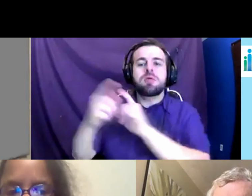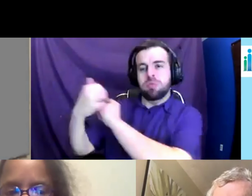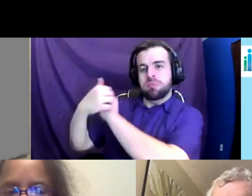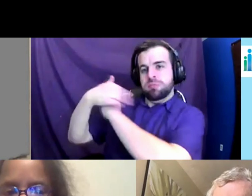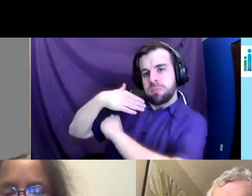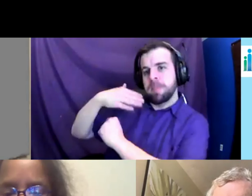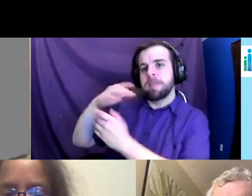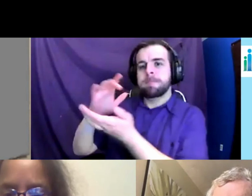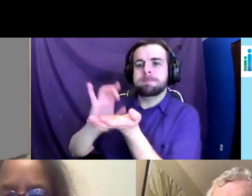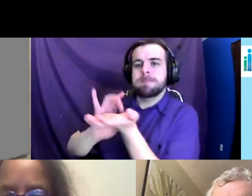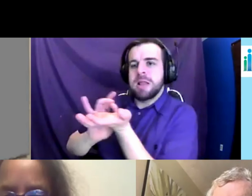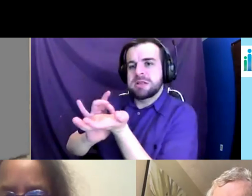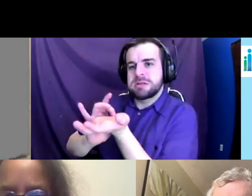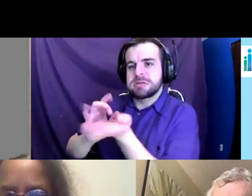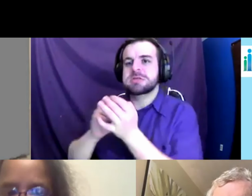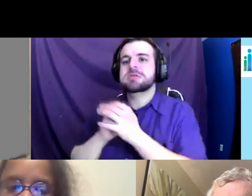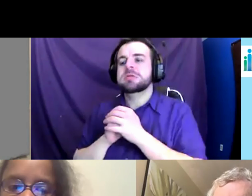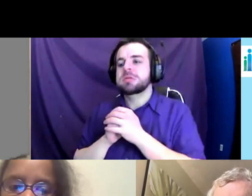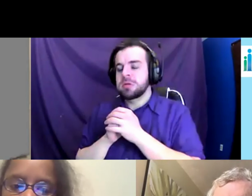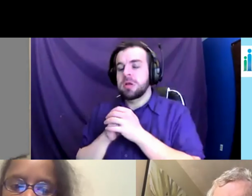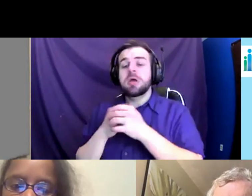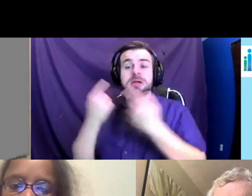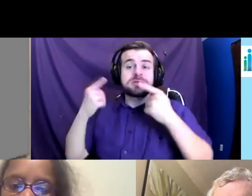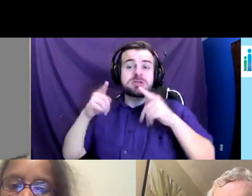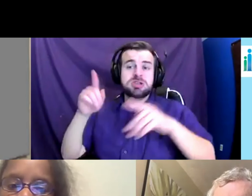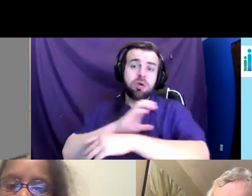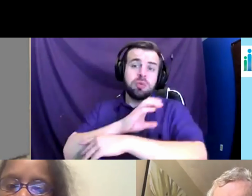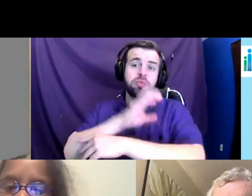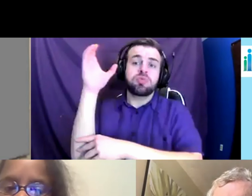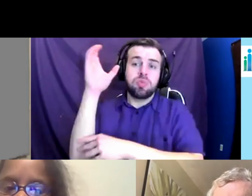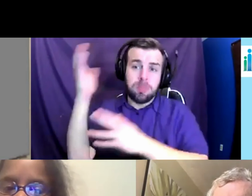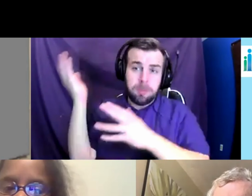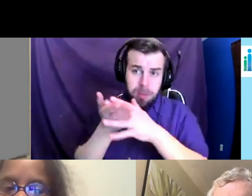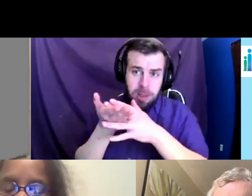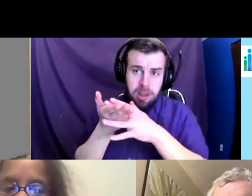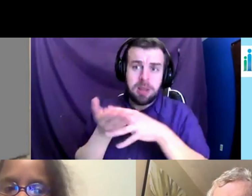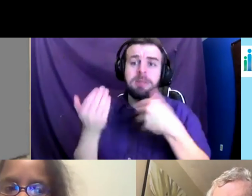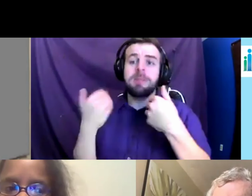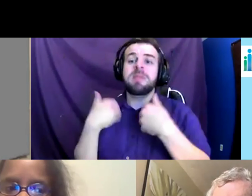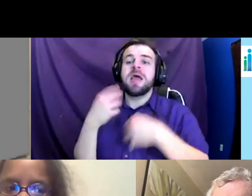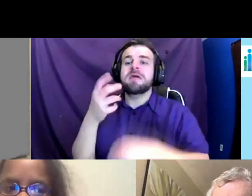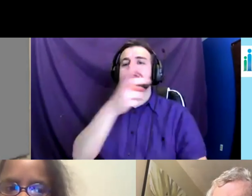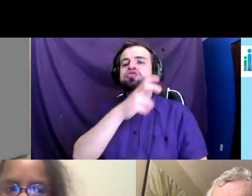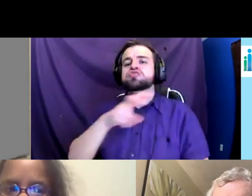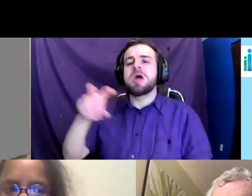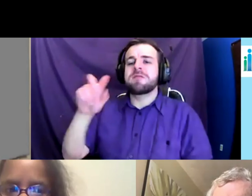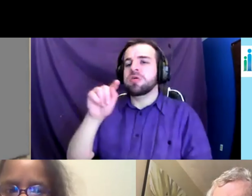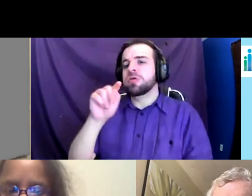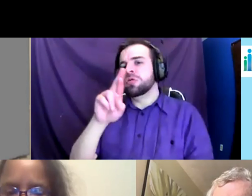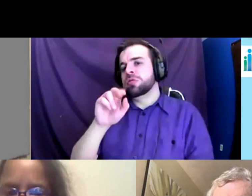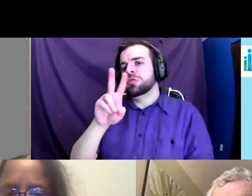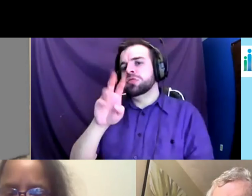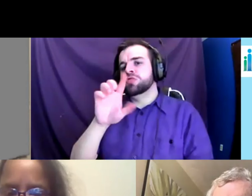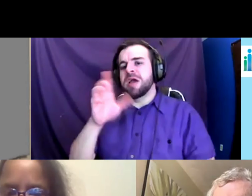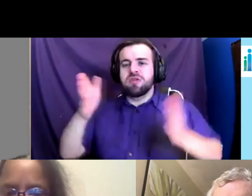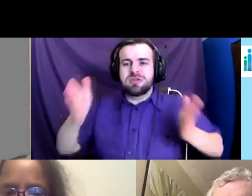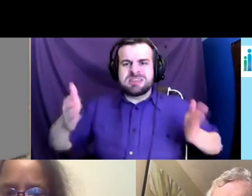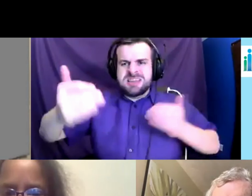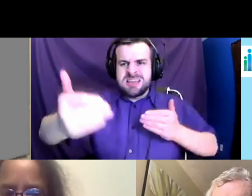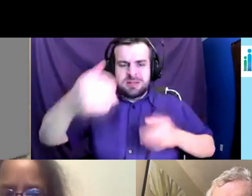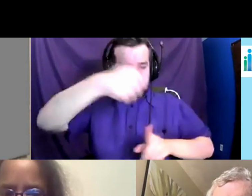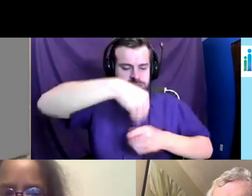going on Christmas break, they have a travel kit that has all your medicines and